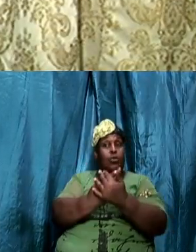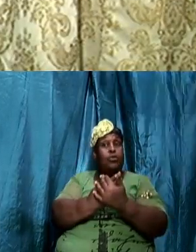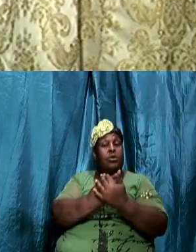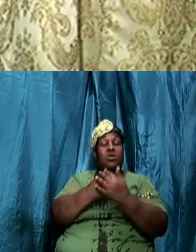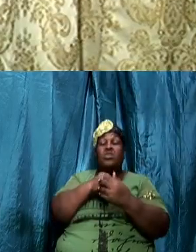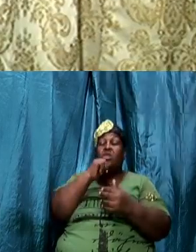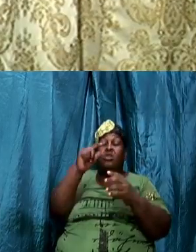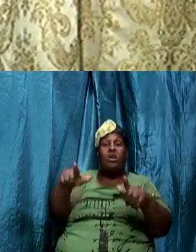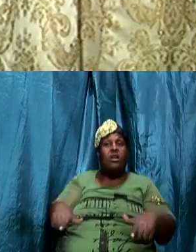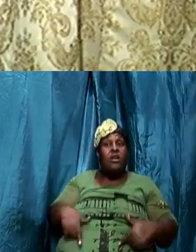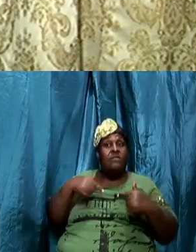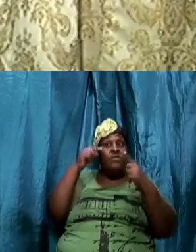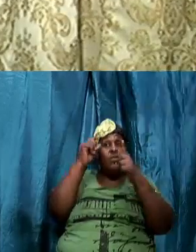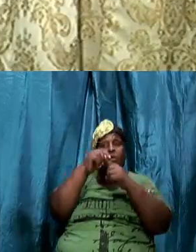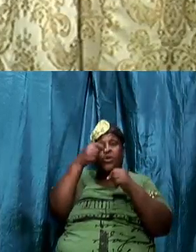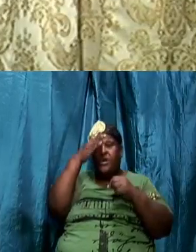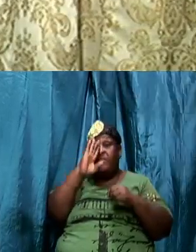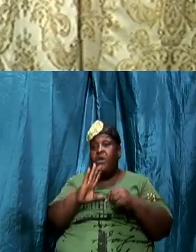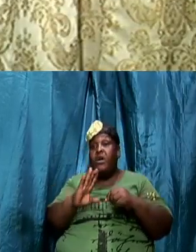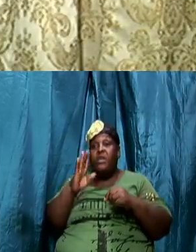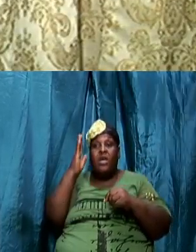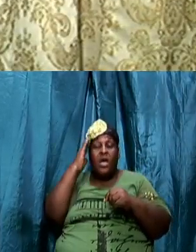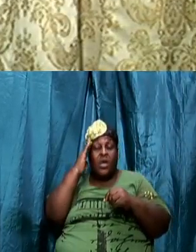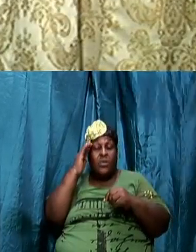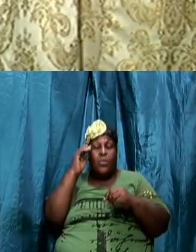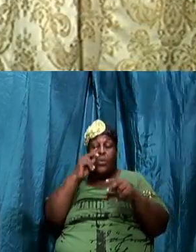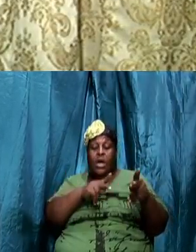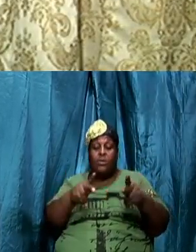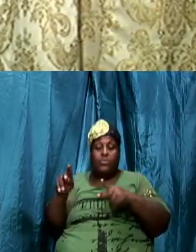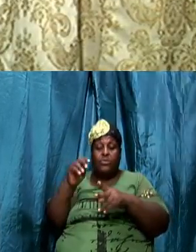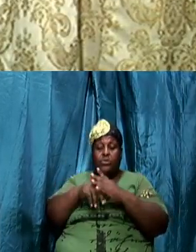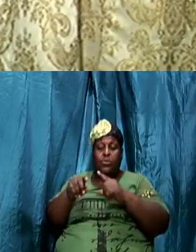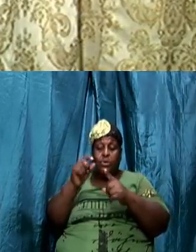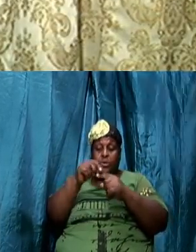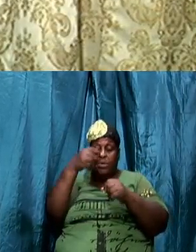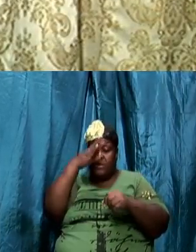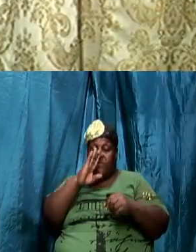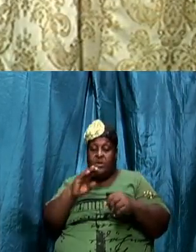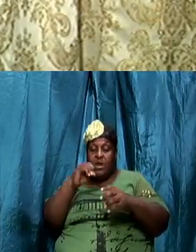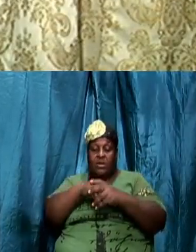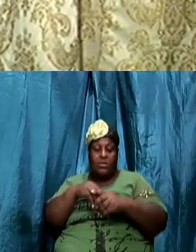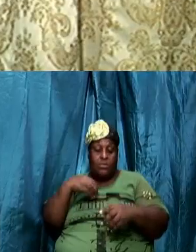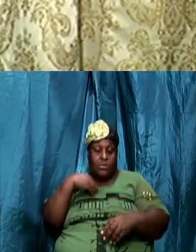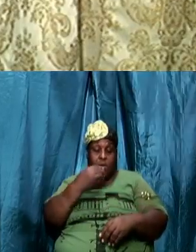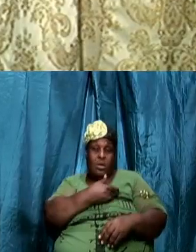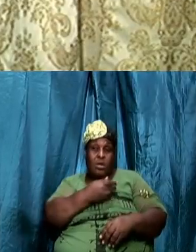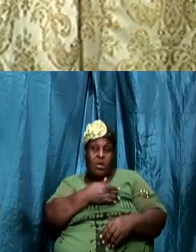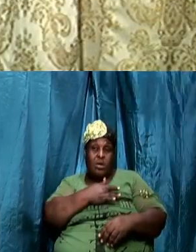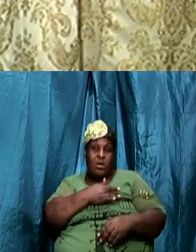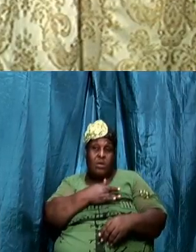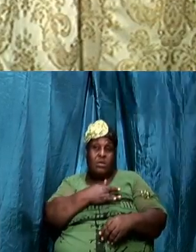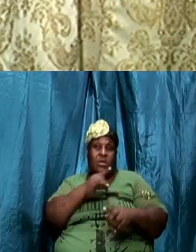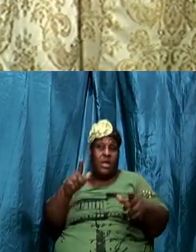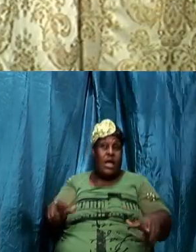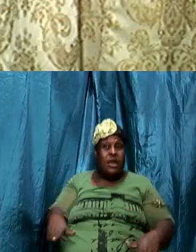in the Word, if we don't know this and put it in our hearts and live by it, then we